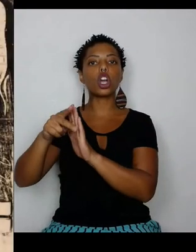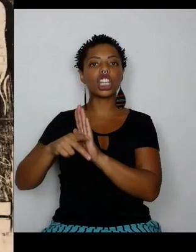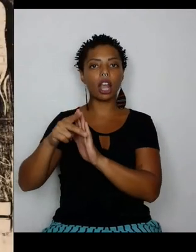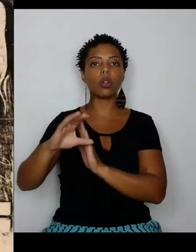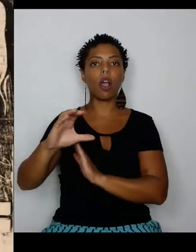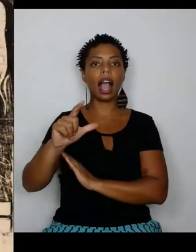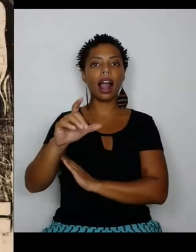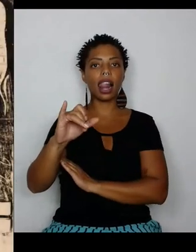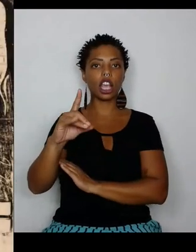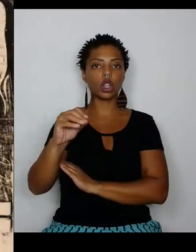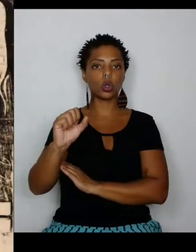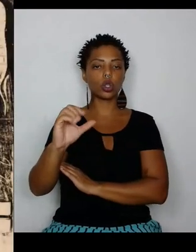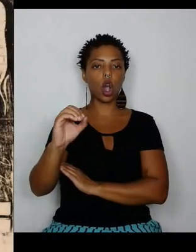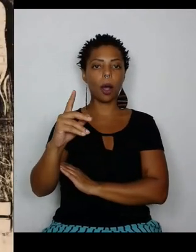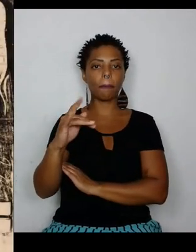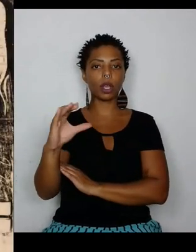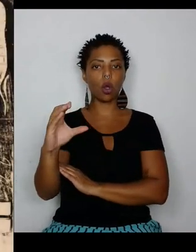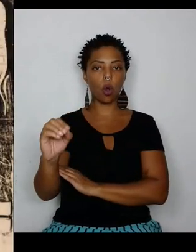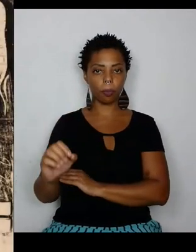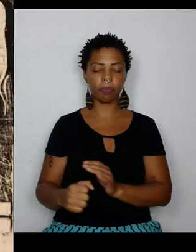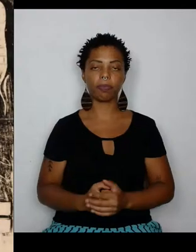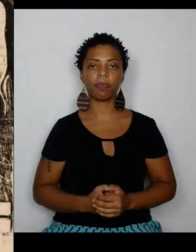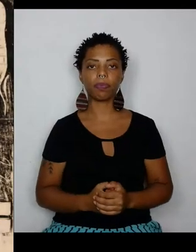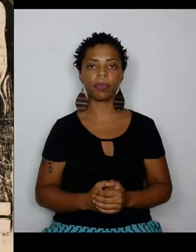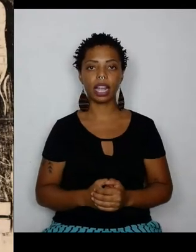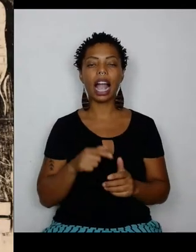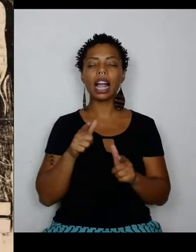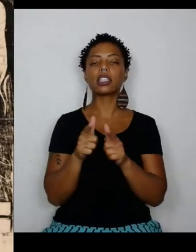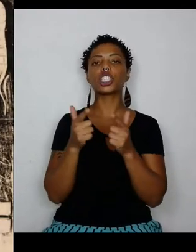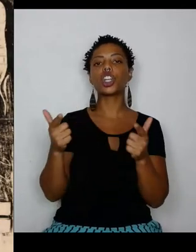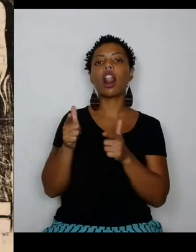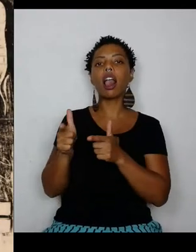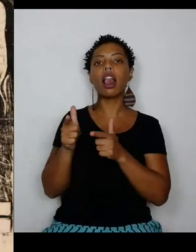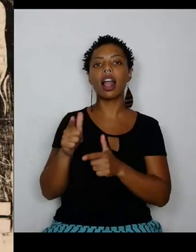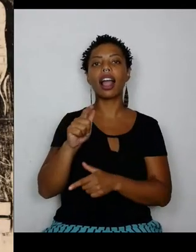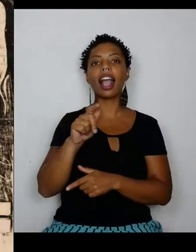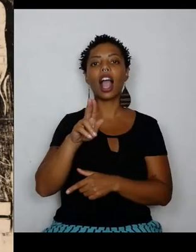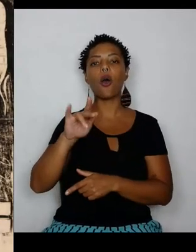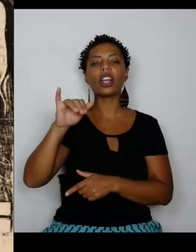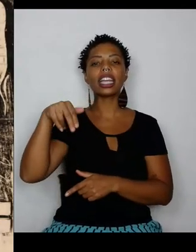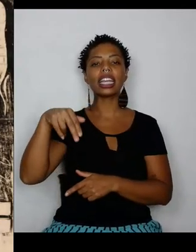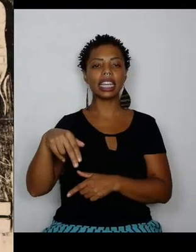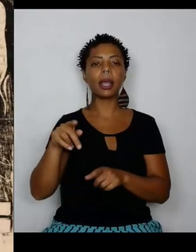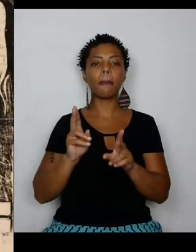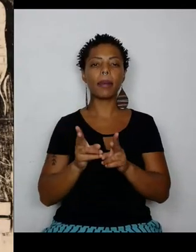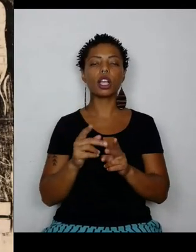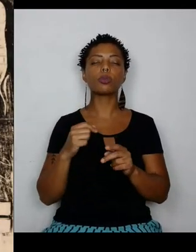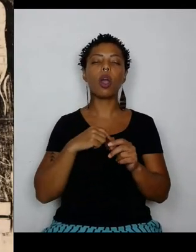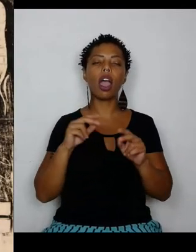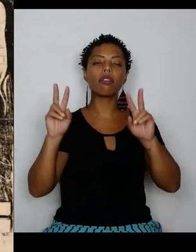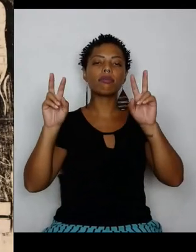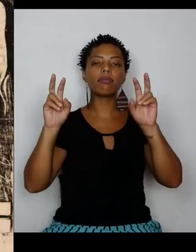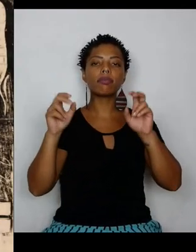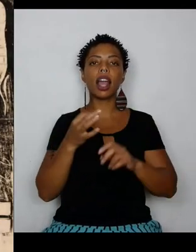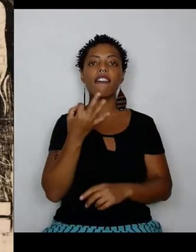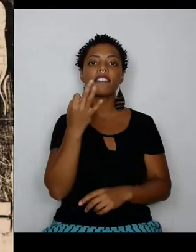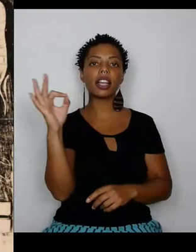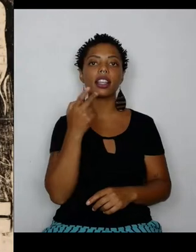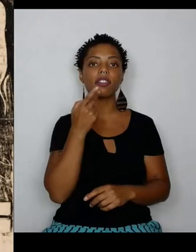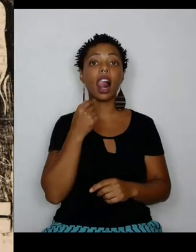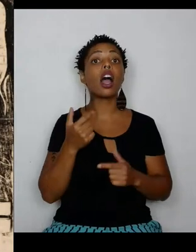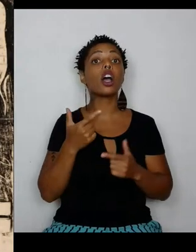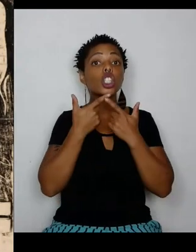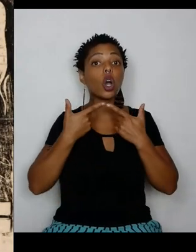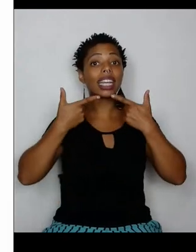bugan's own satirical broad sheet lusser the smile produced in 1899 to 1900